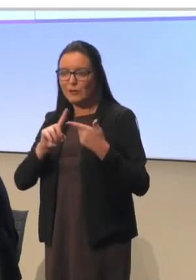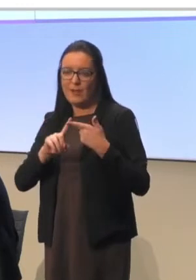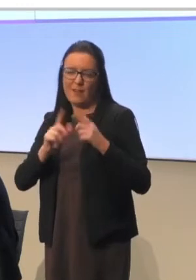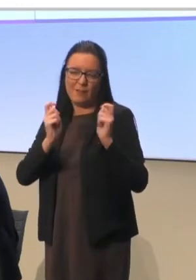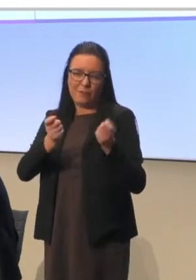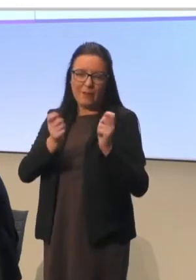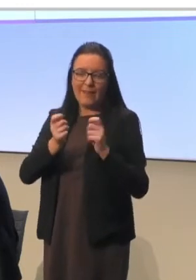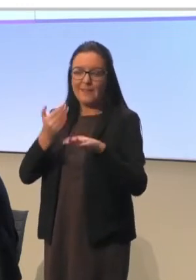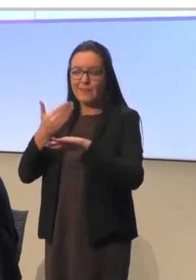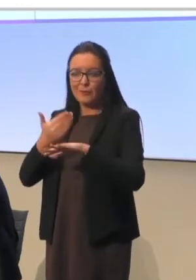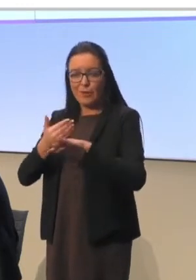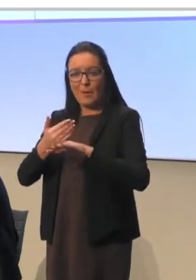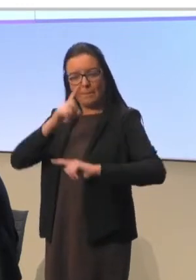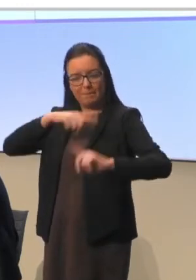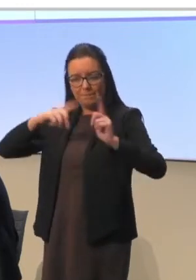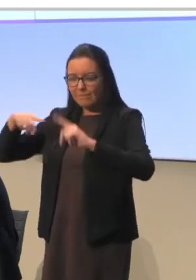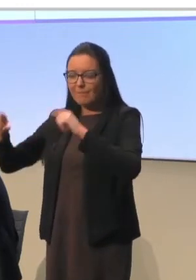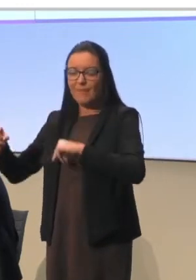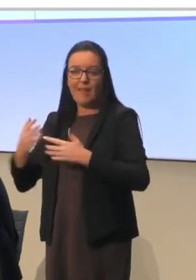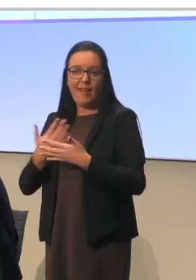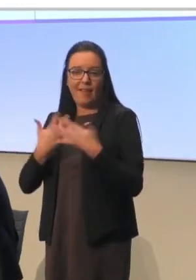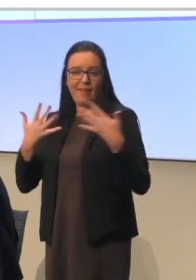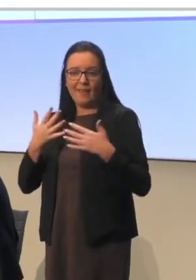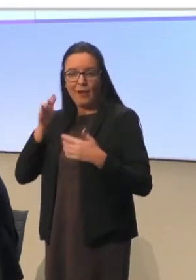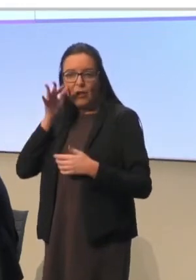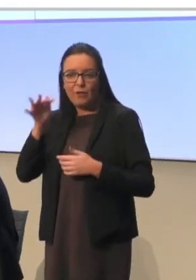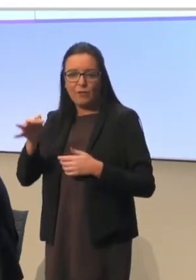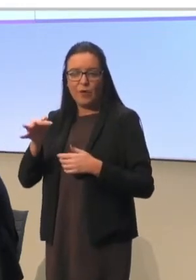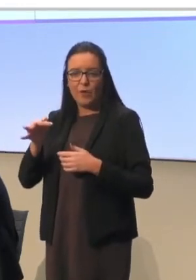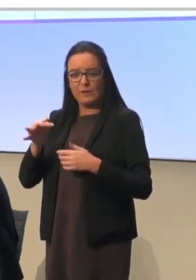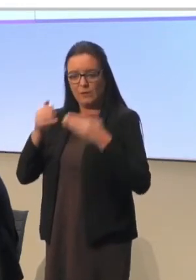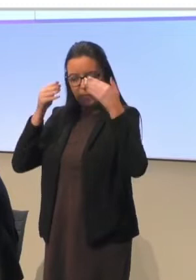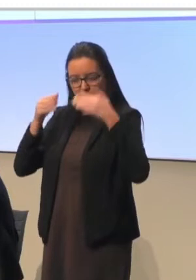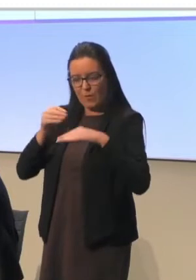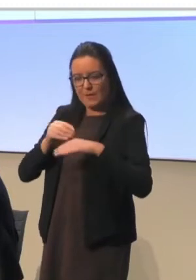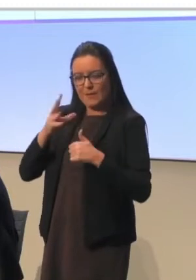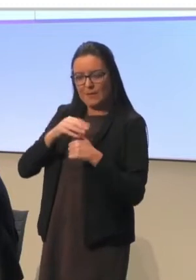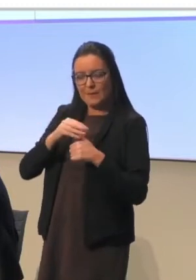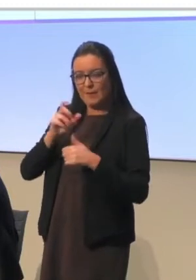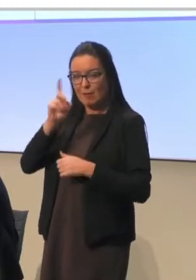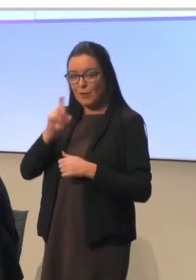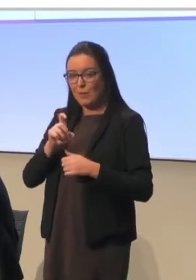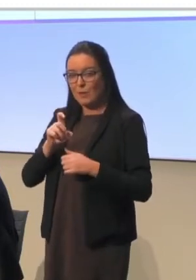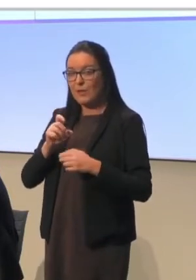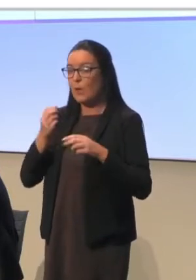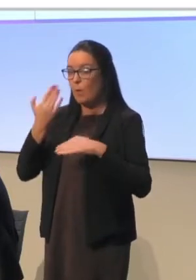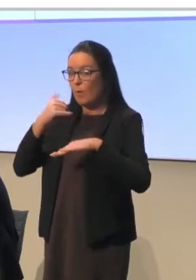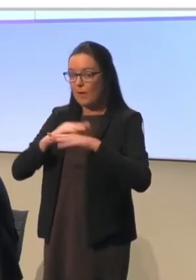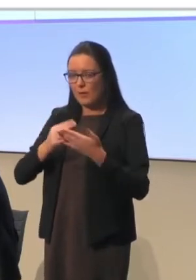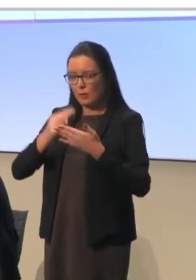or else there were a lot that were looking forward to being able to do a specific subject in university or PLC or in the